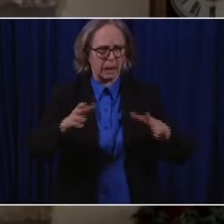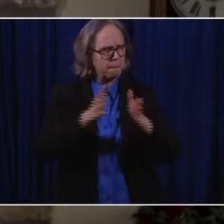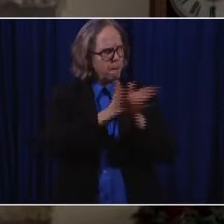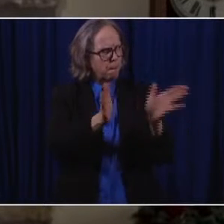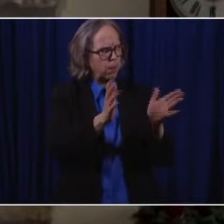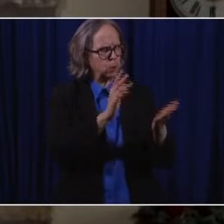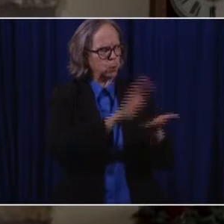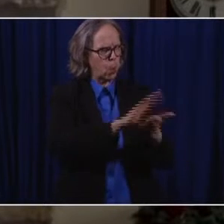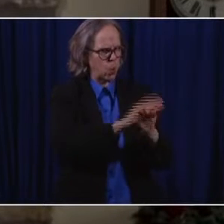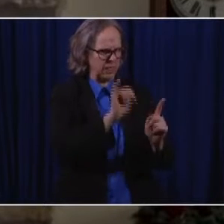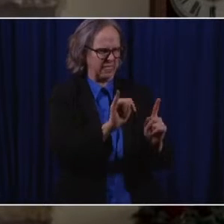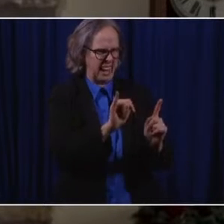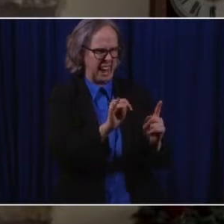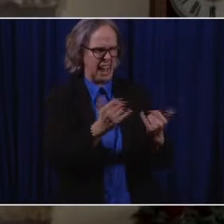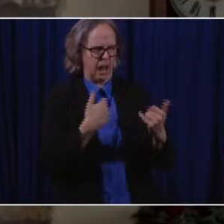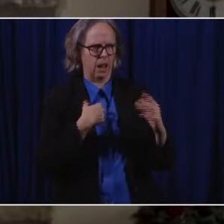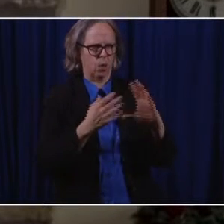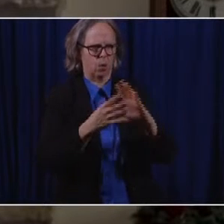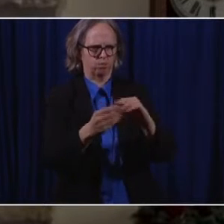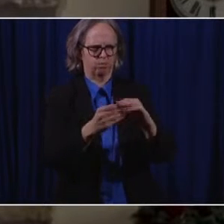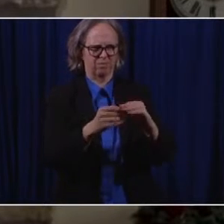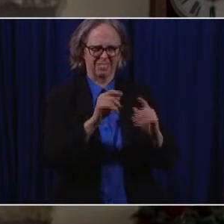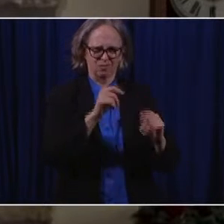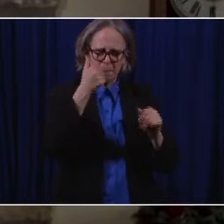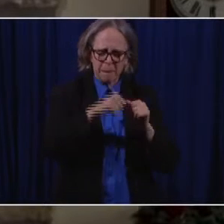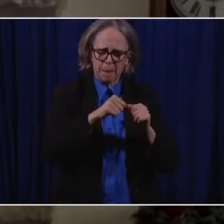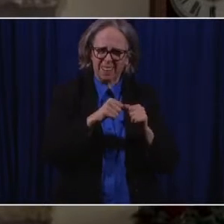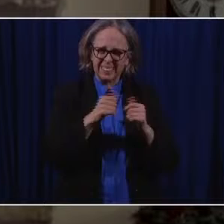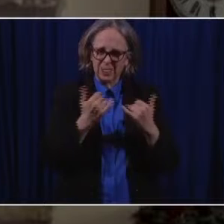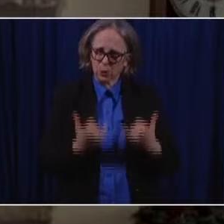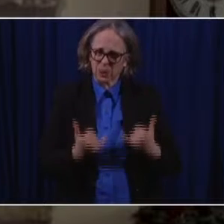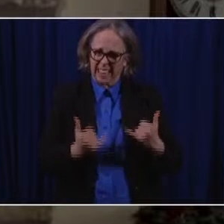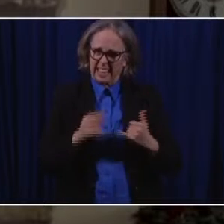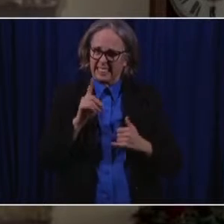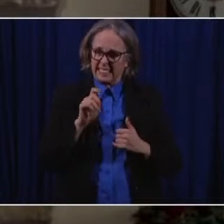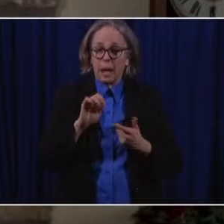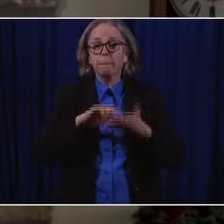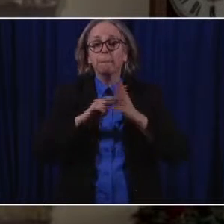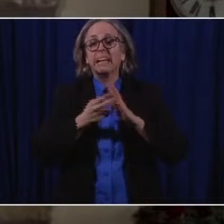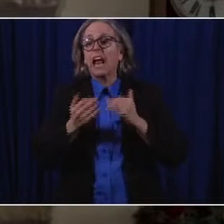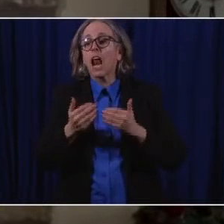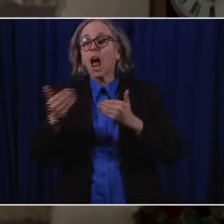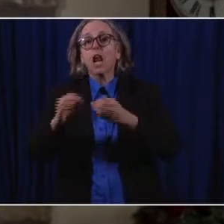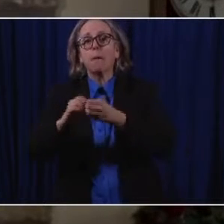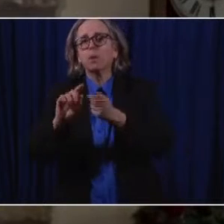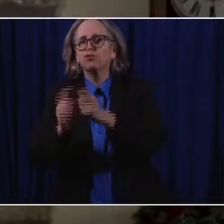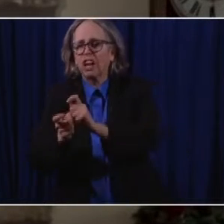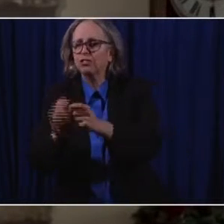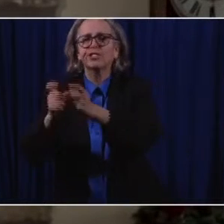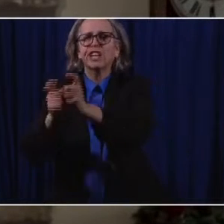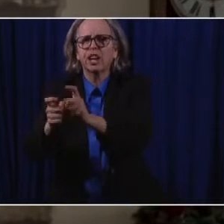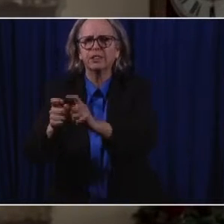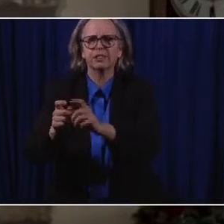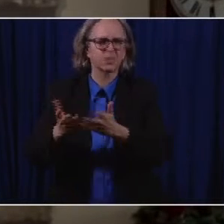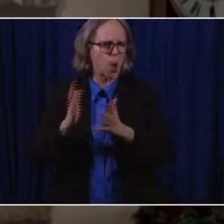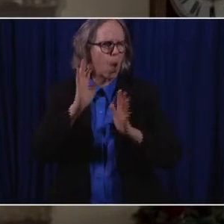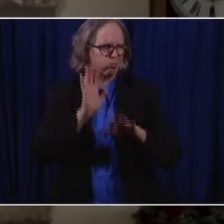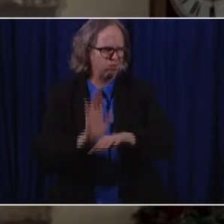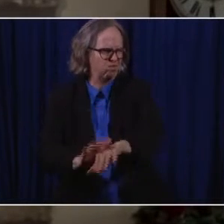snapshot. It changes every day because of the problems with the virus. But